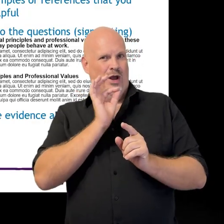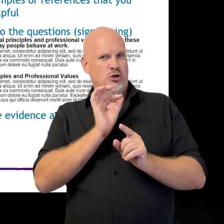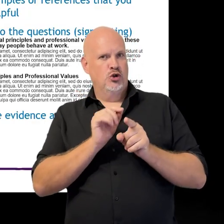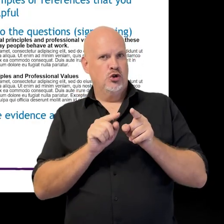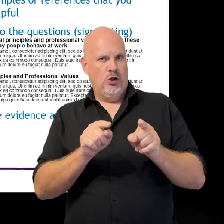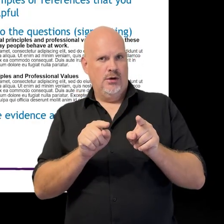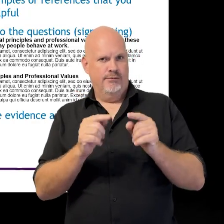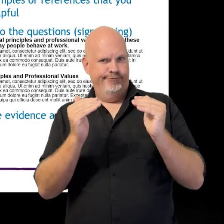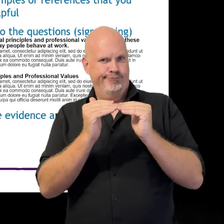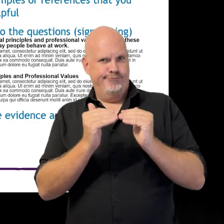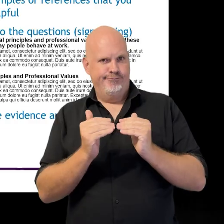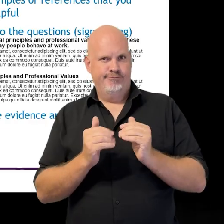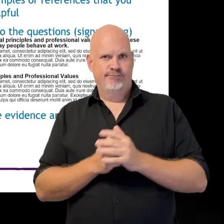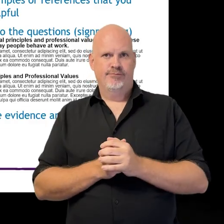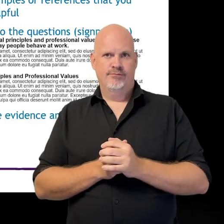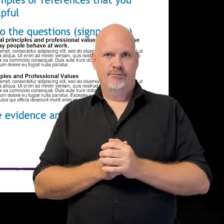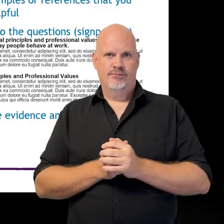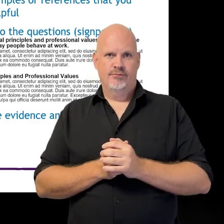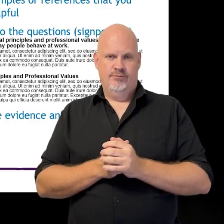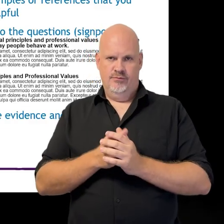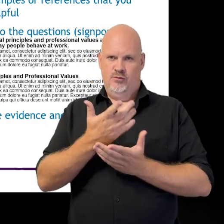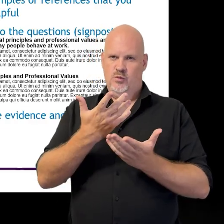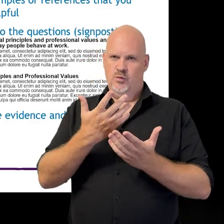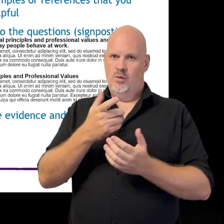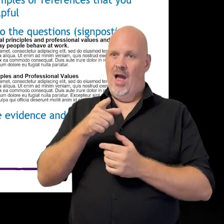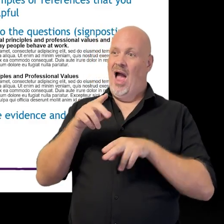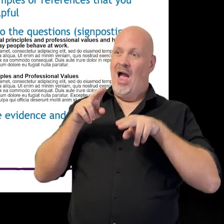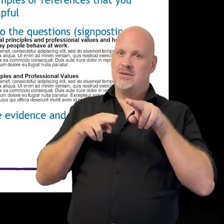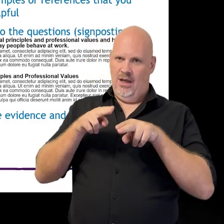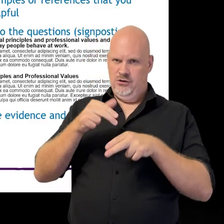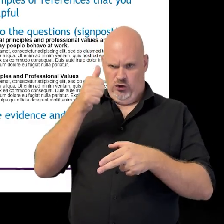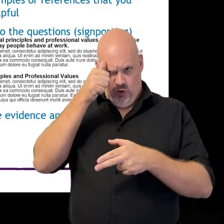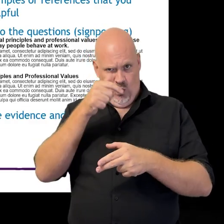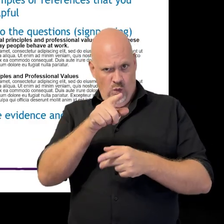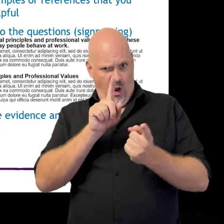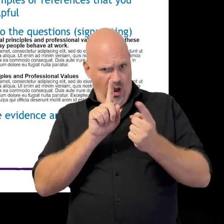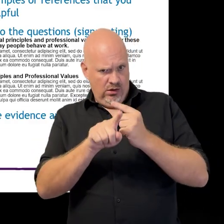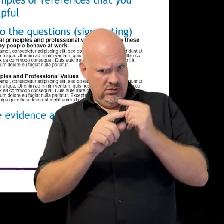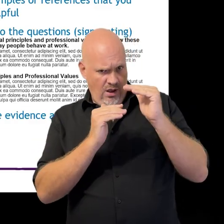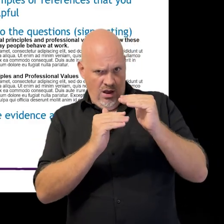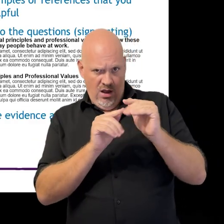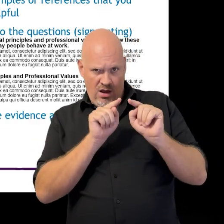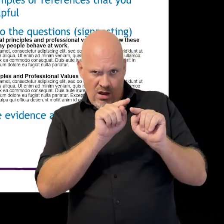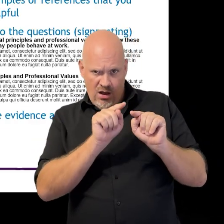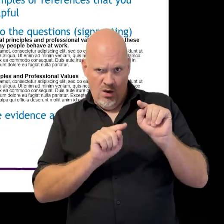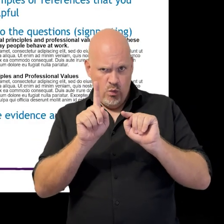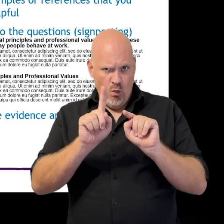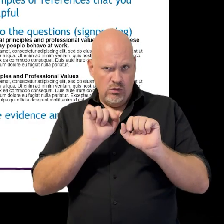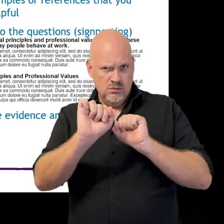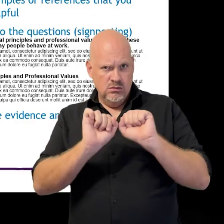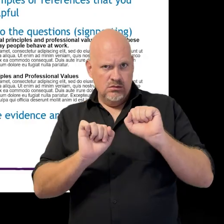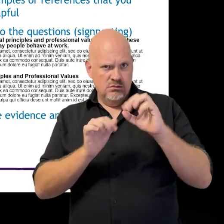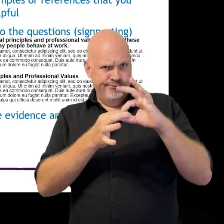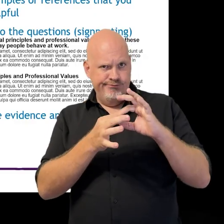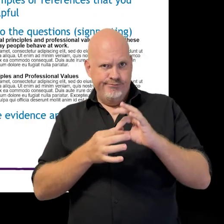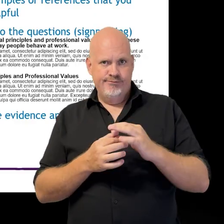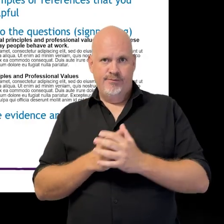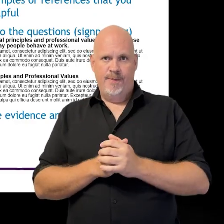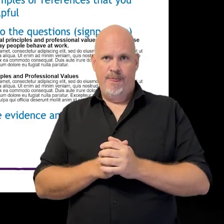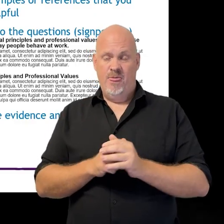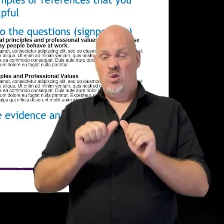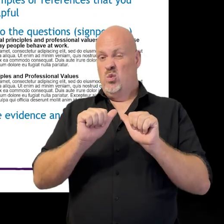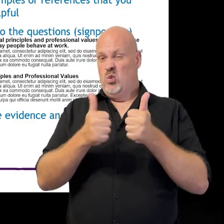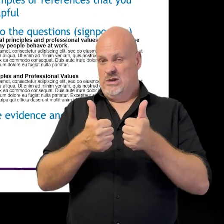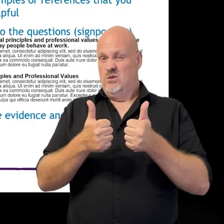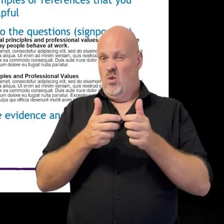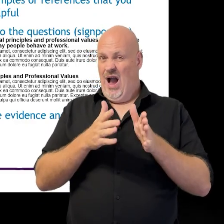your assessor what you're answering where. A good way of doing that is to just write out the question above your response, as you